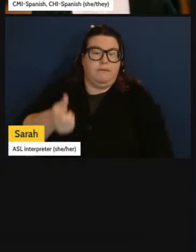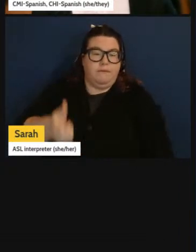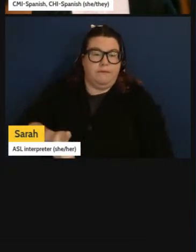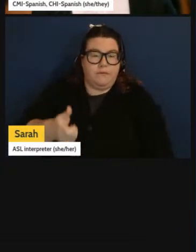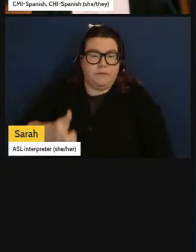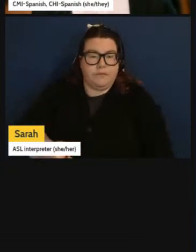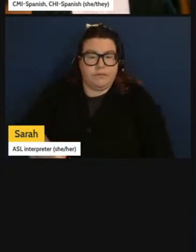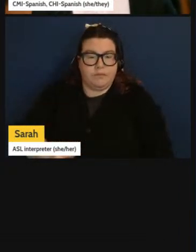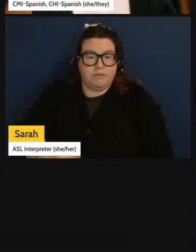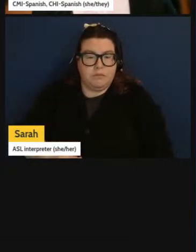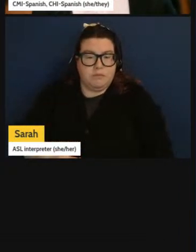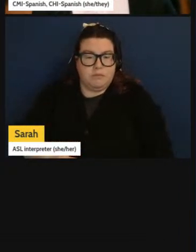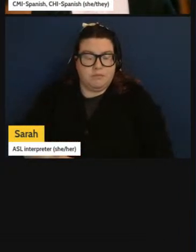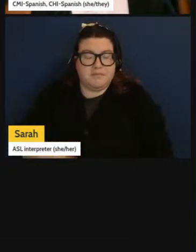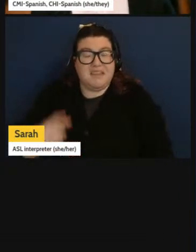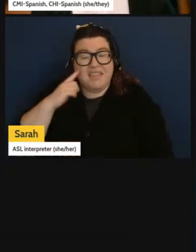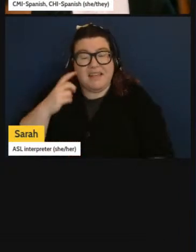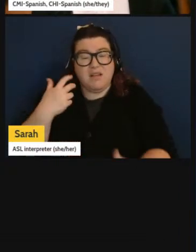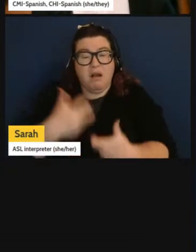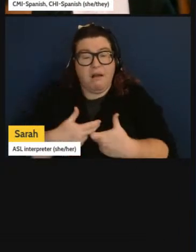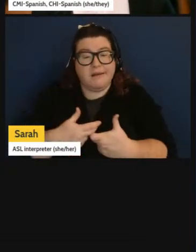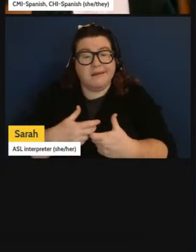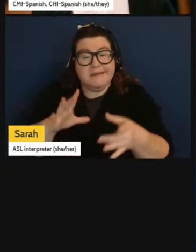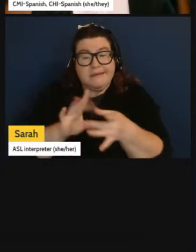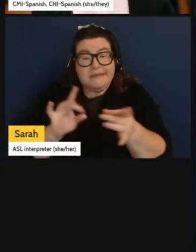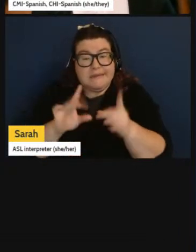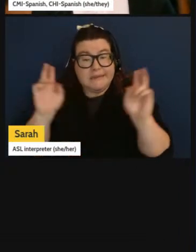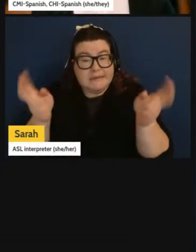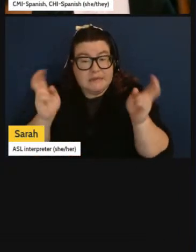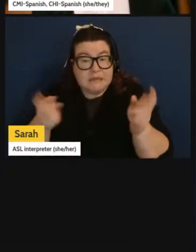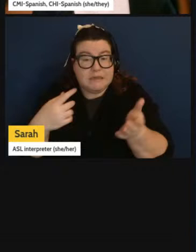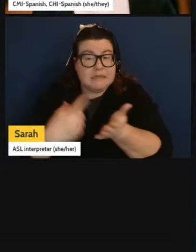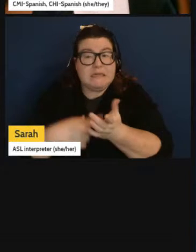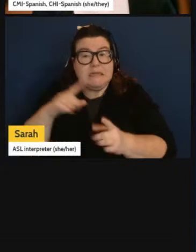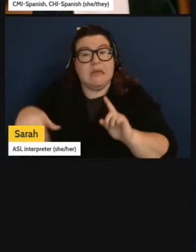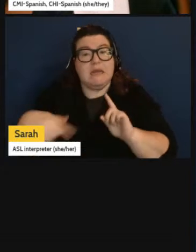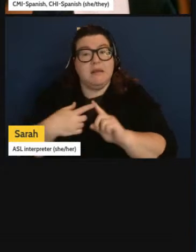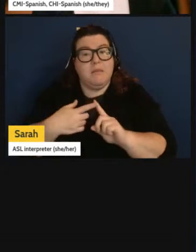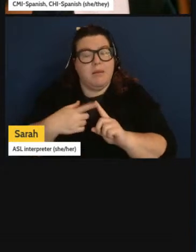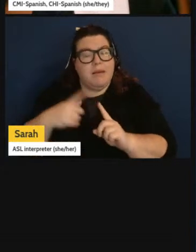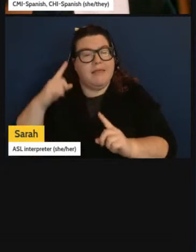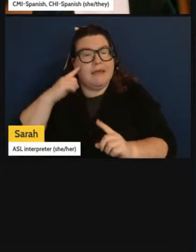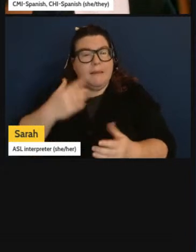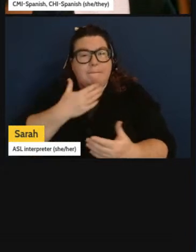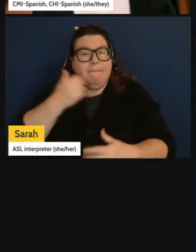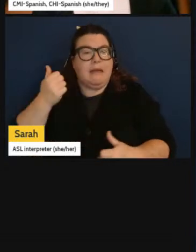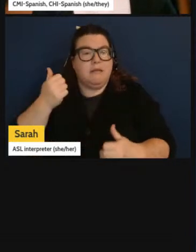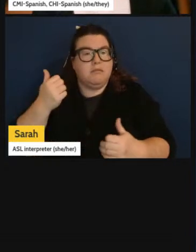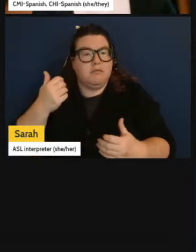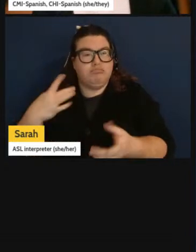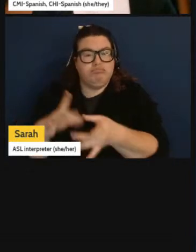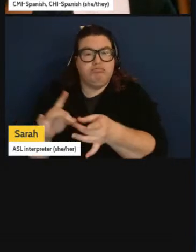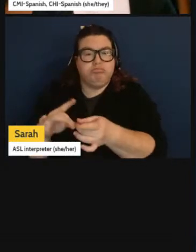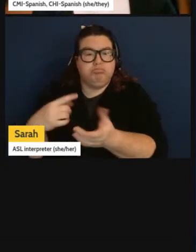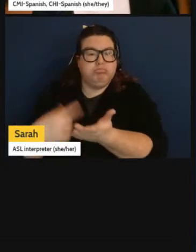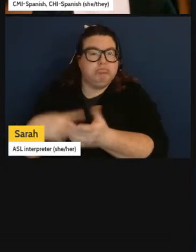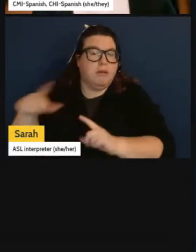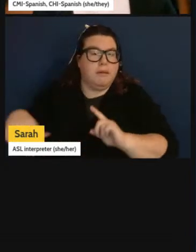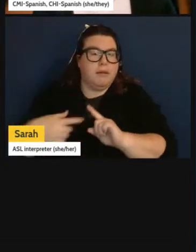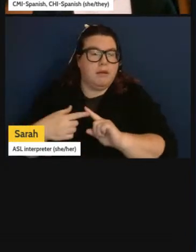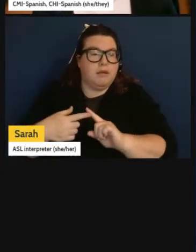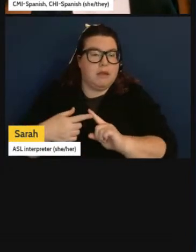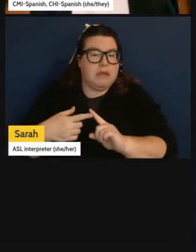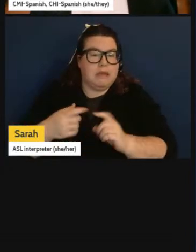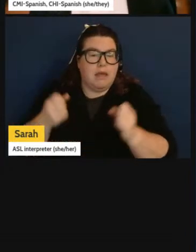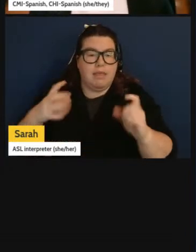Again, even though I think it's a difficult subject to hear about, I think it's really important to try our best to listen to what I have to say because it's going to put a lot in